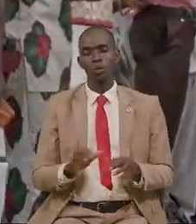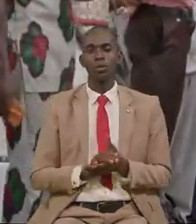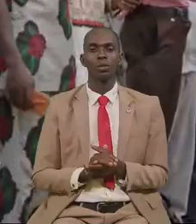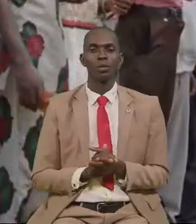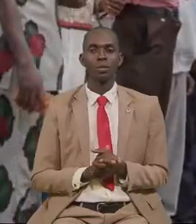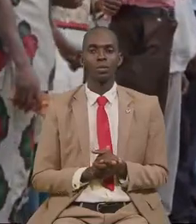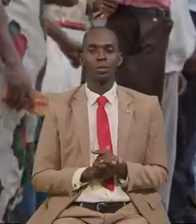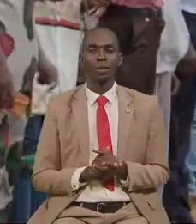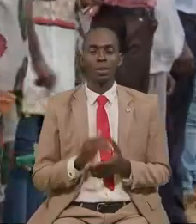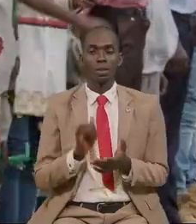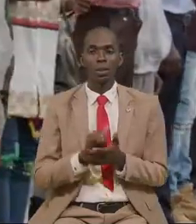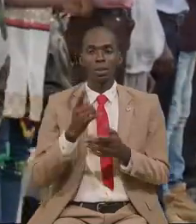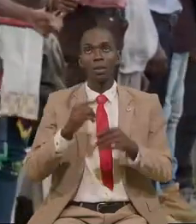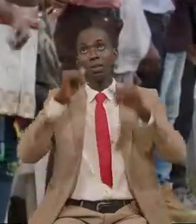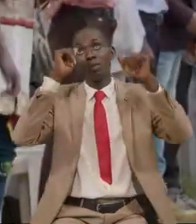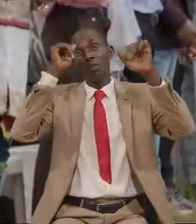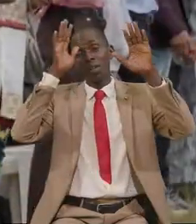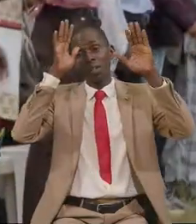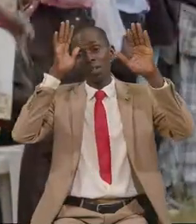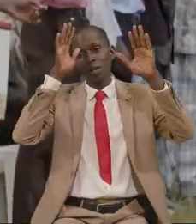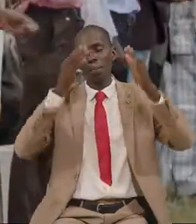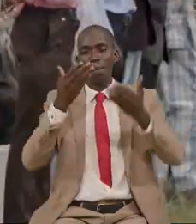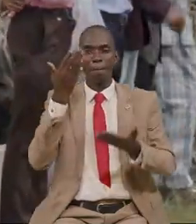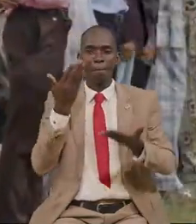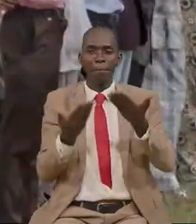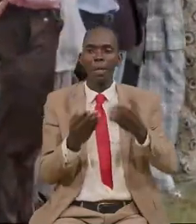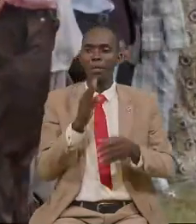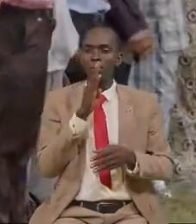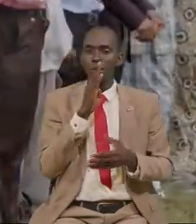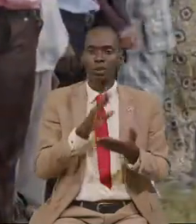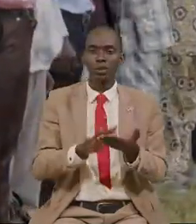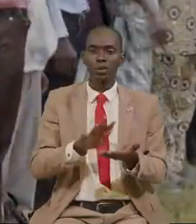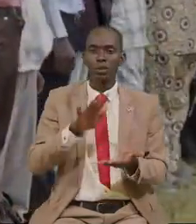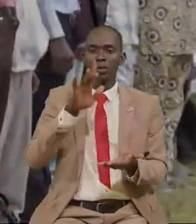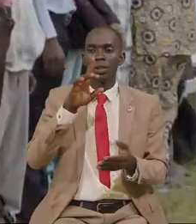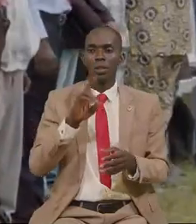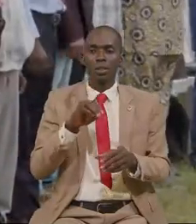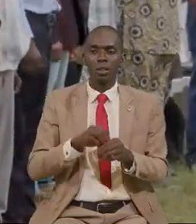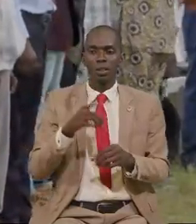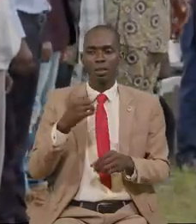that the Father may be glorified in the Son.